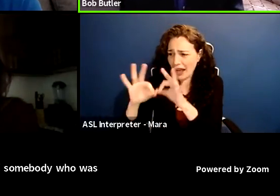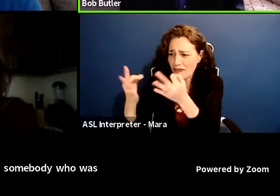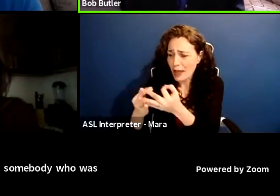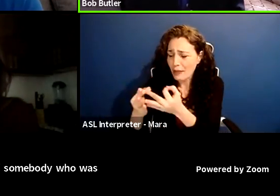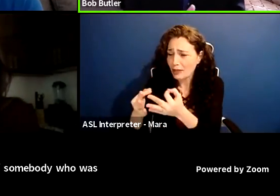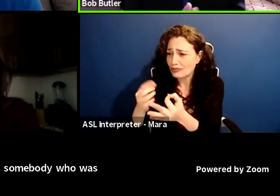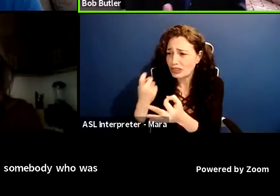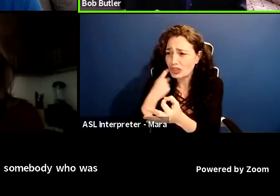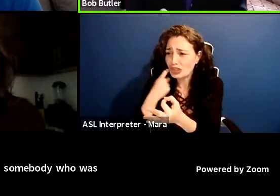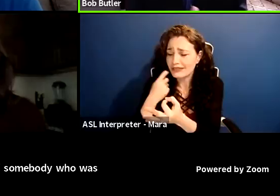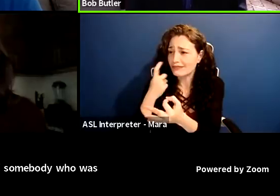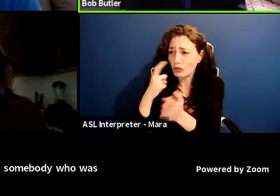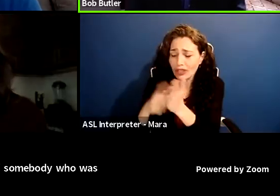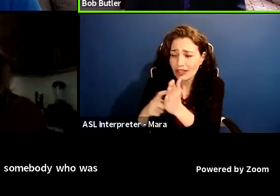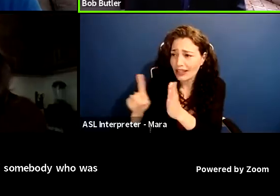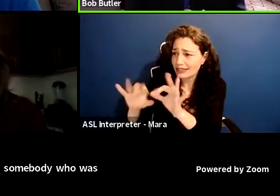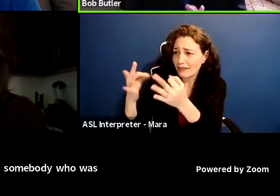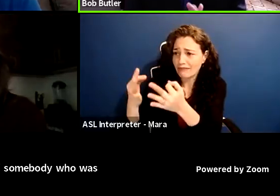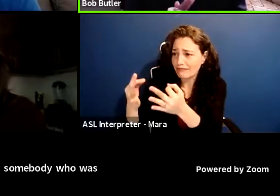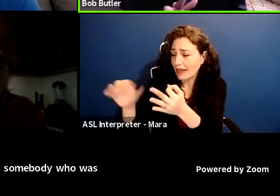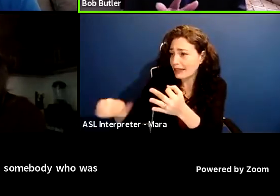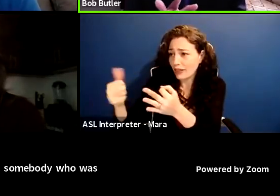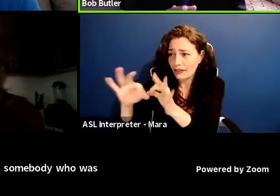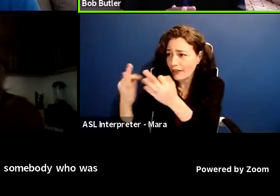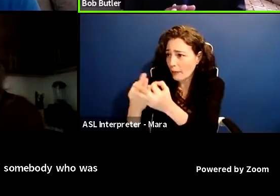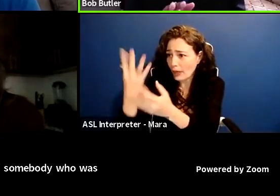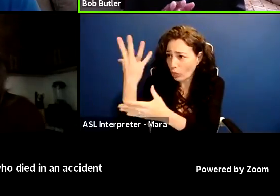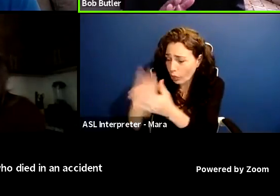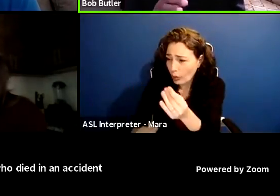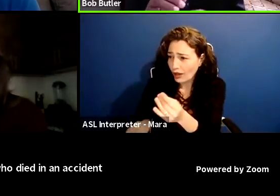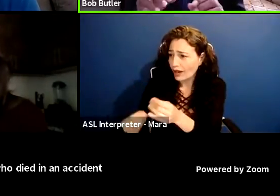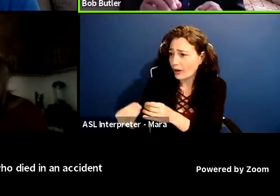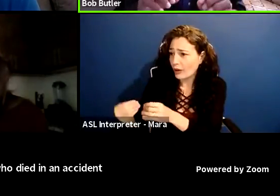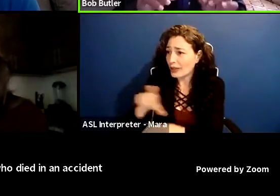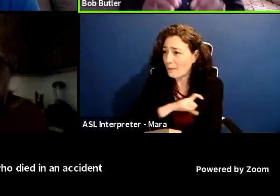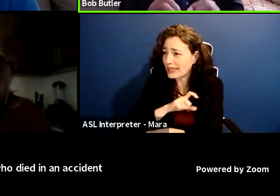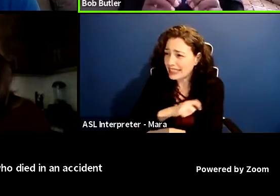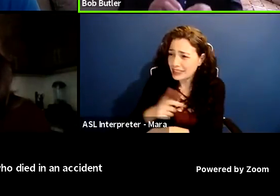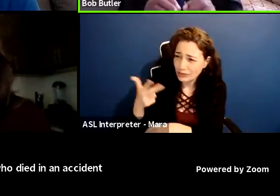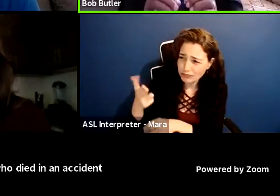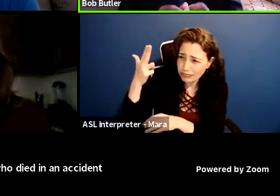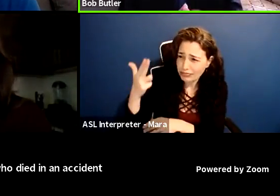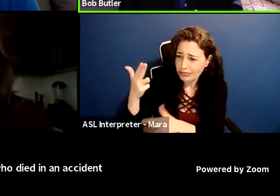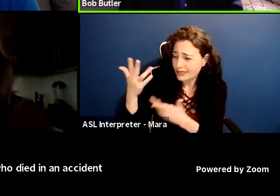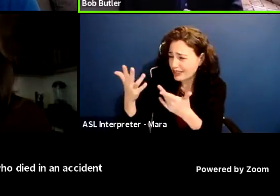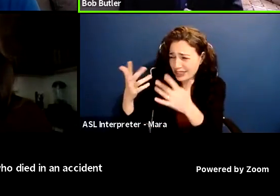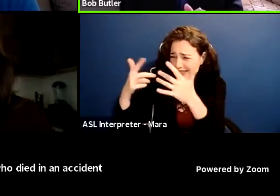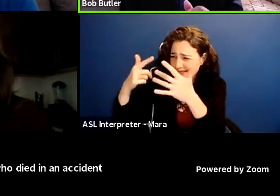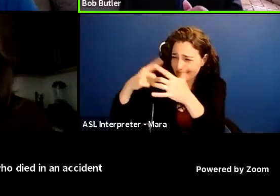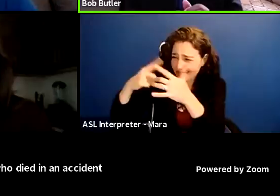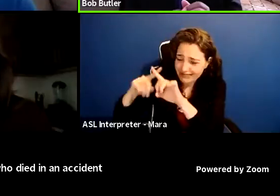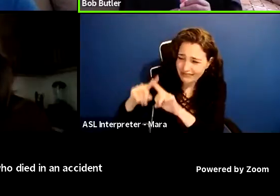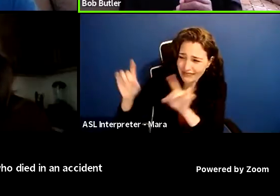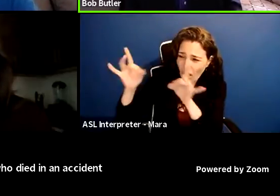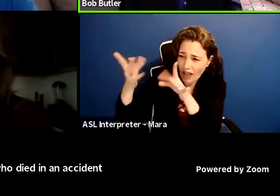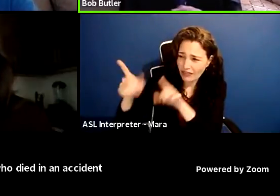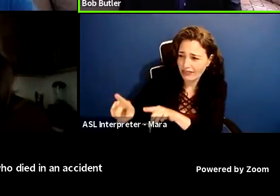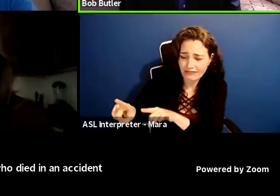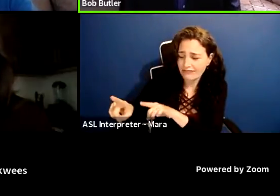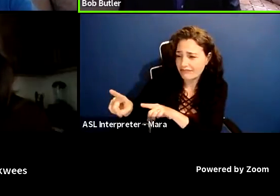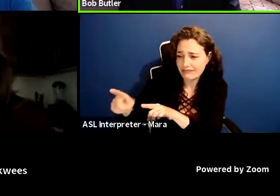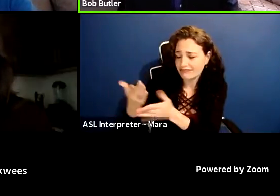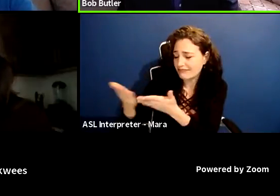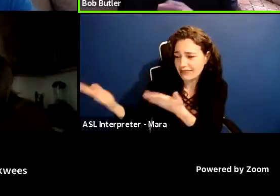just died in an accident. Actually, one of the keys to being a good reporter is knowing